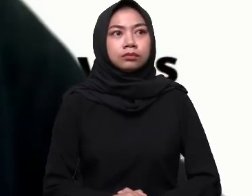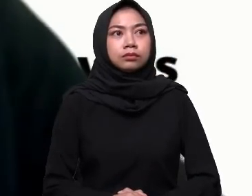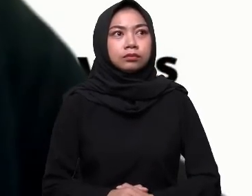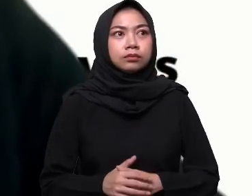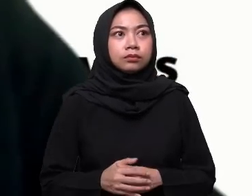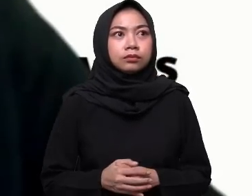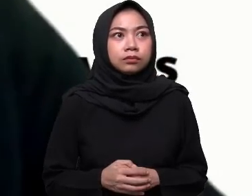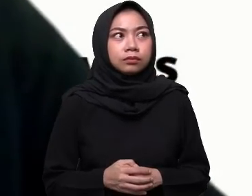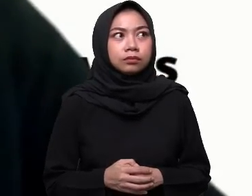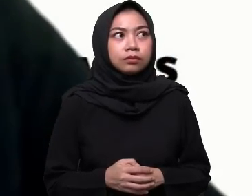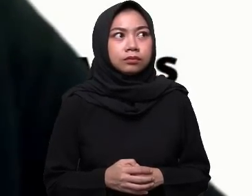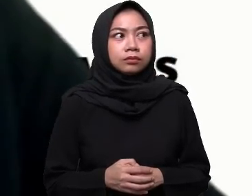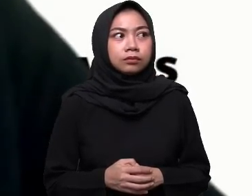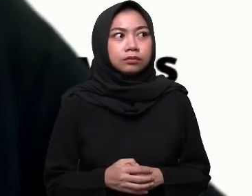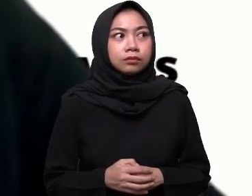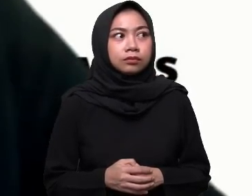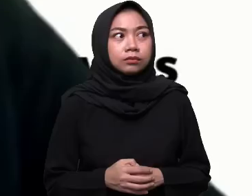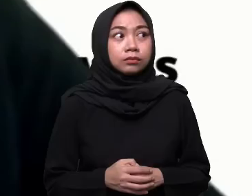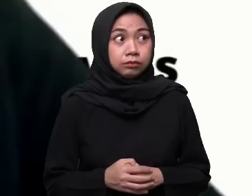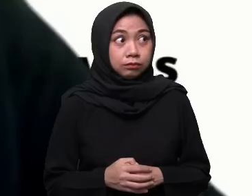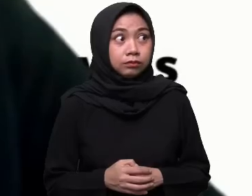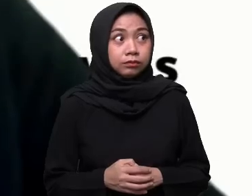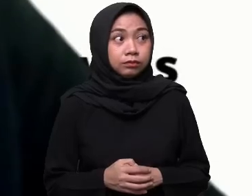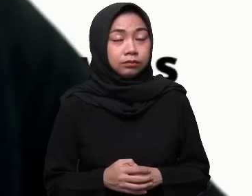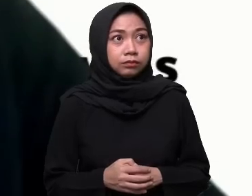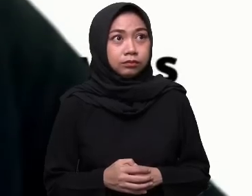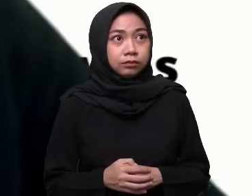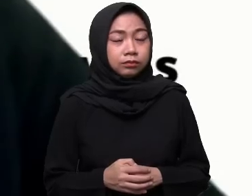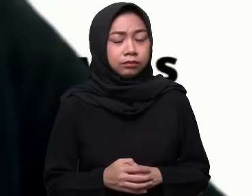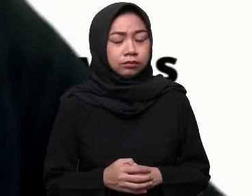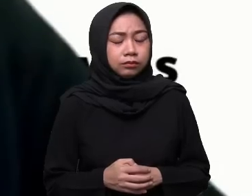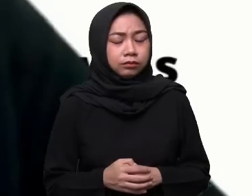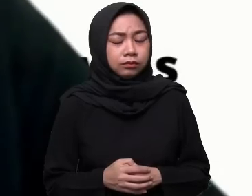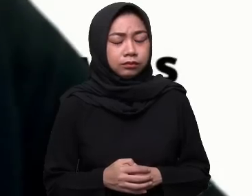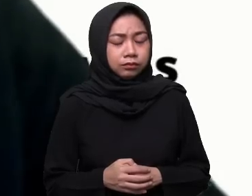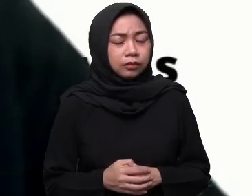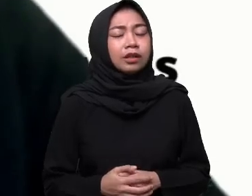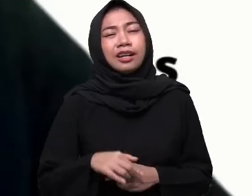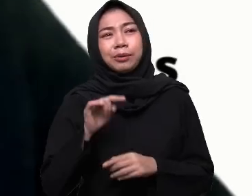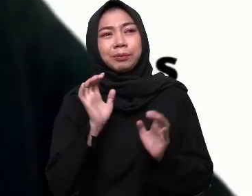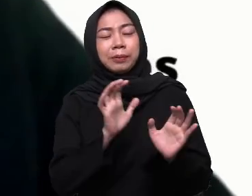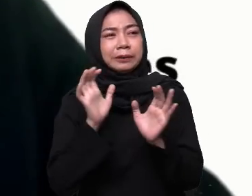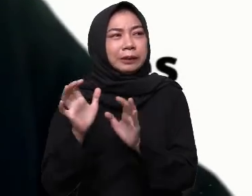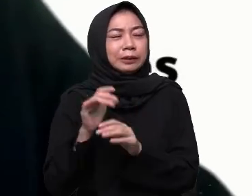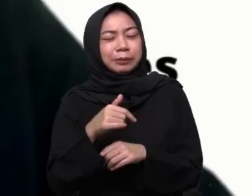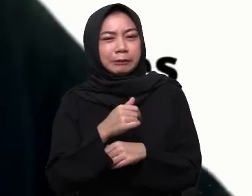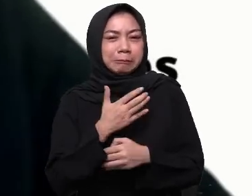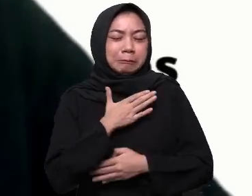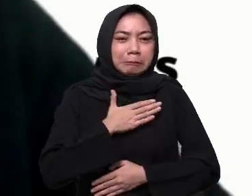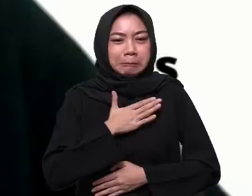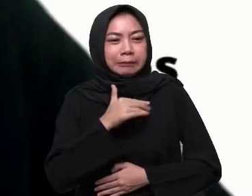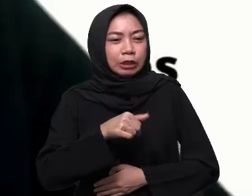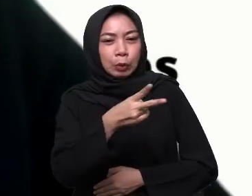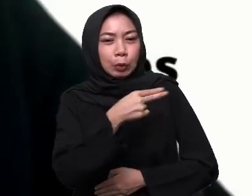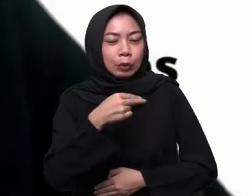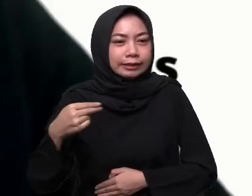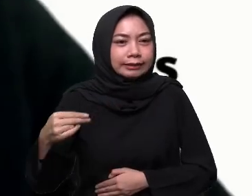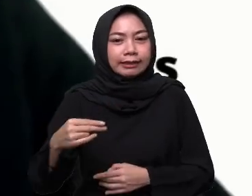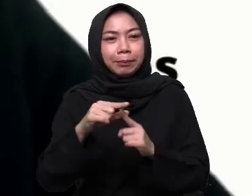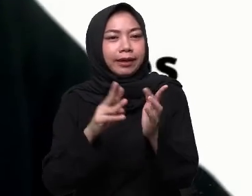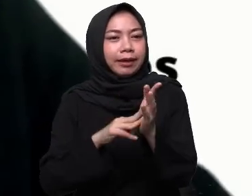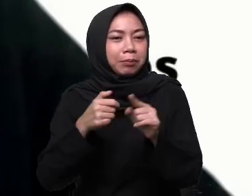industries. And there is also huge concern for the impact on farmers in Indonesia. And I think we all saw